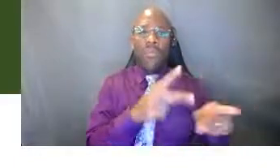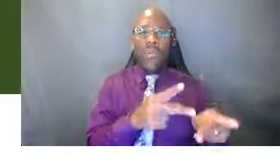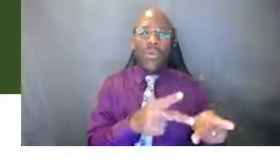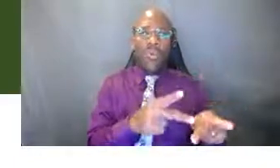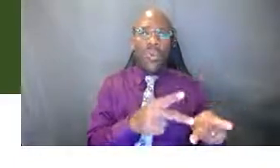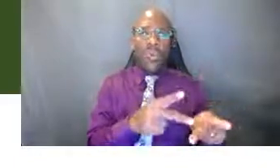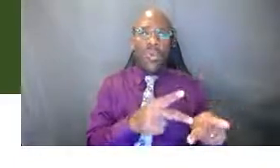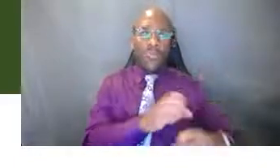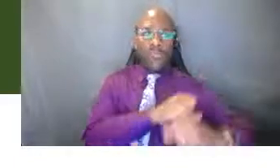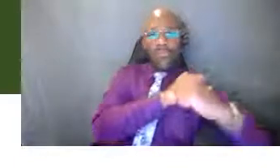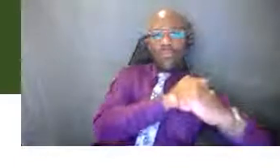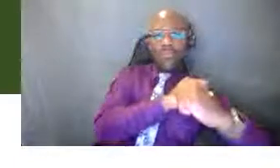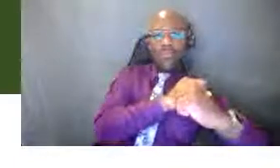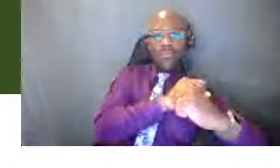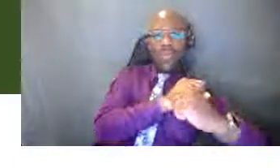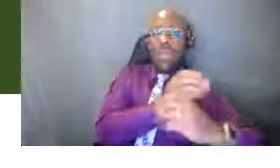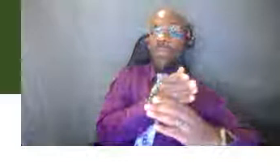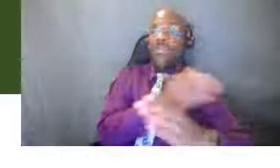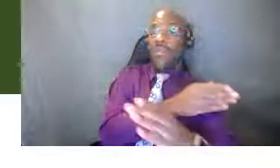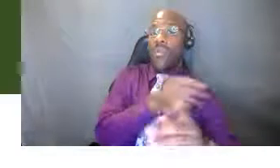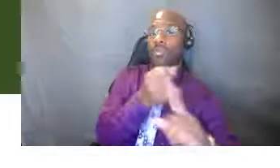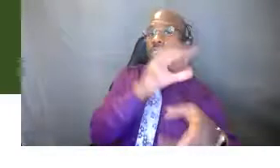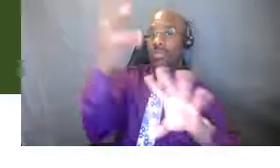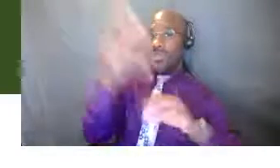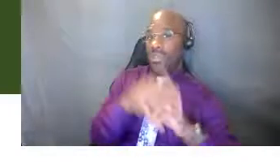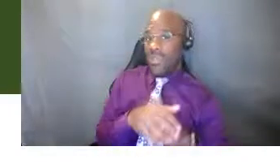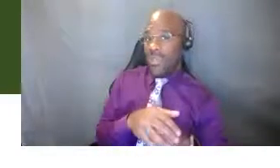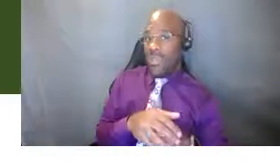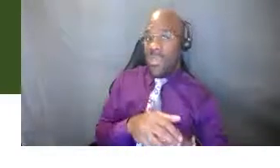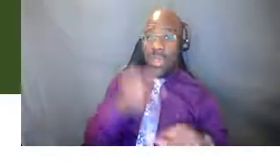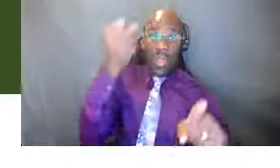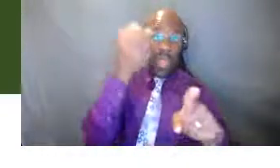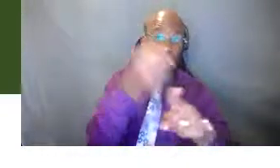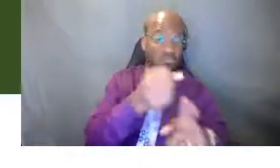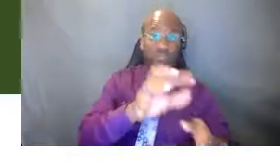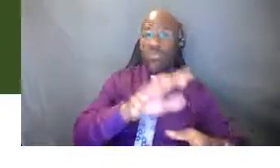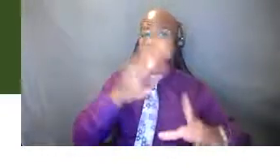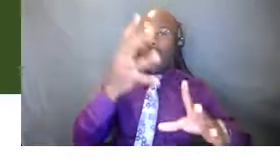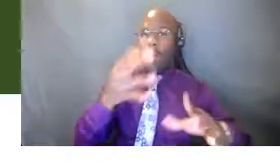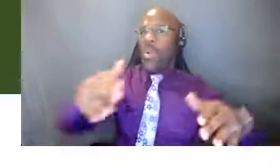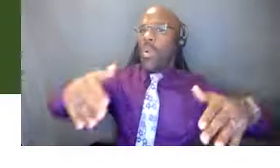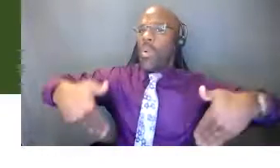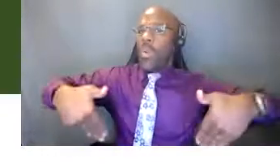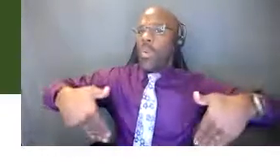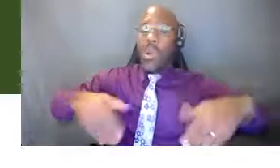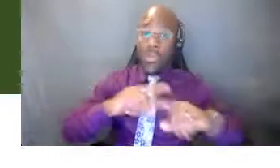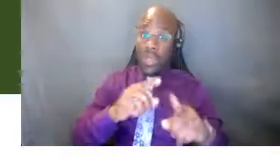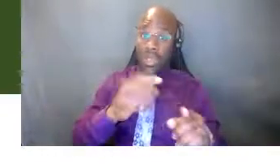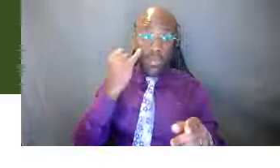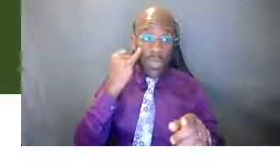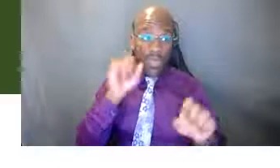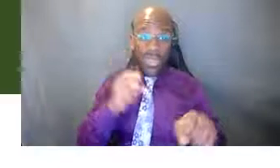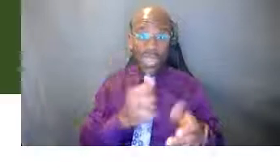individuals get the services they need before they ever get to that point where they're in a